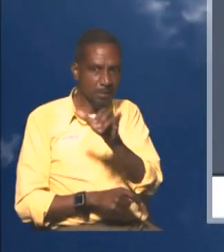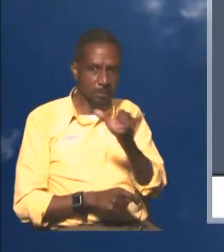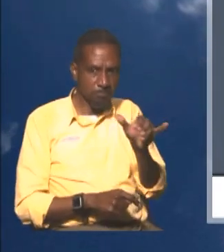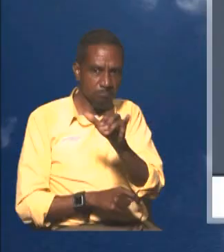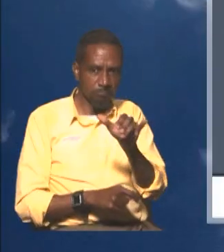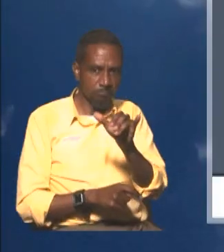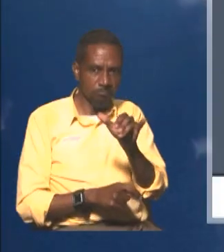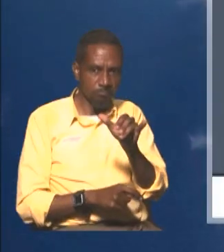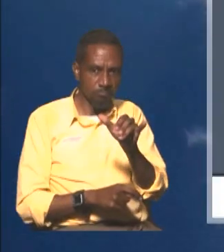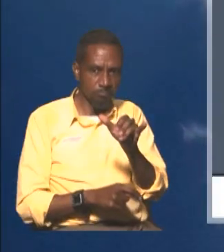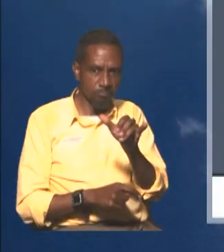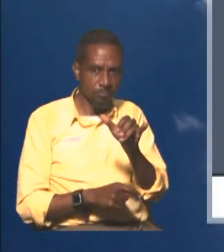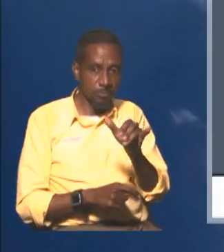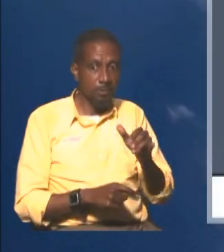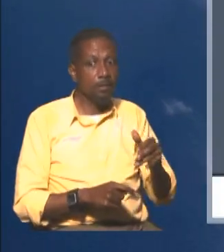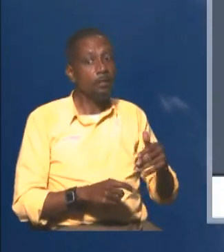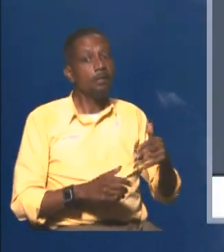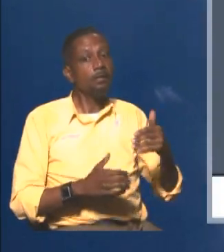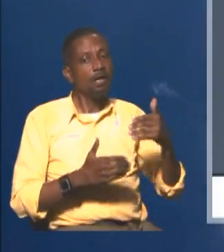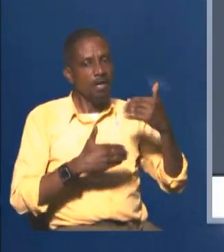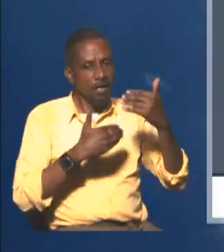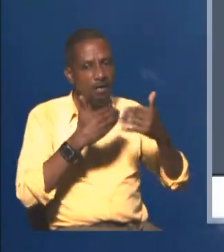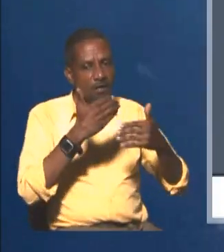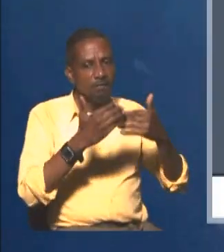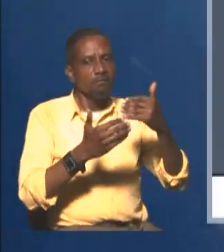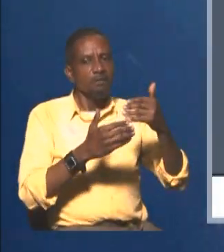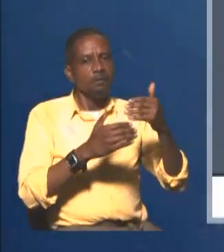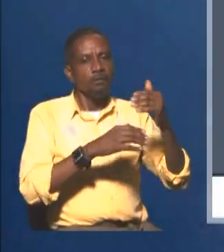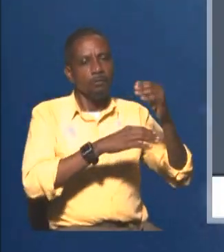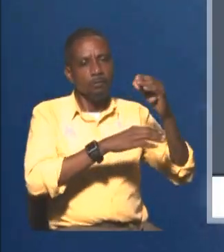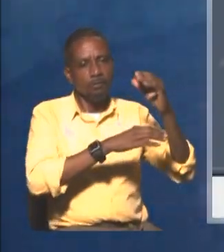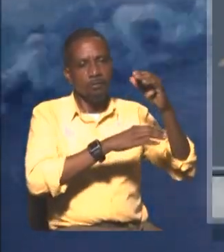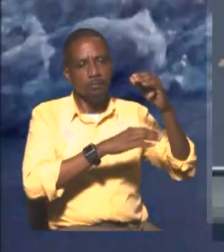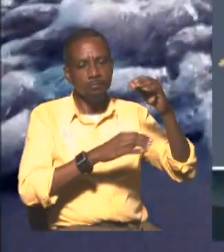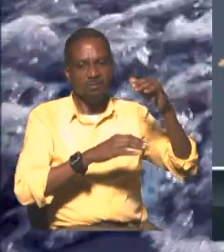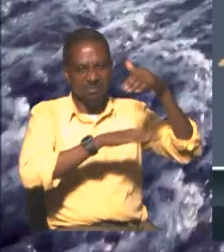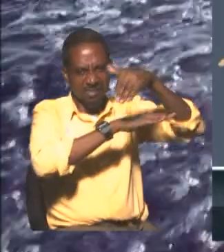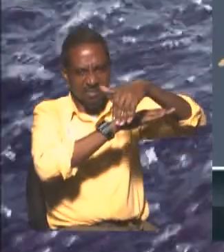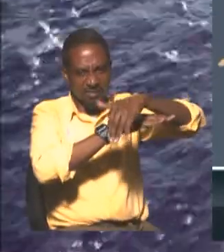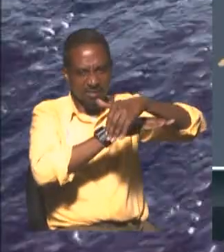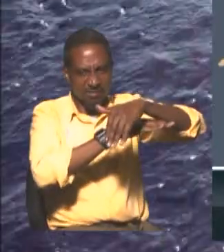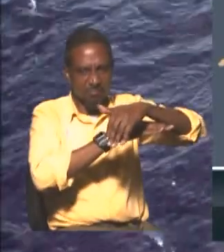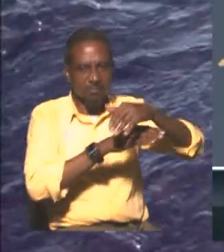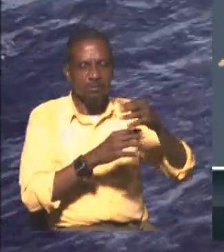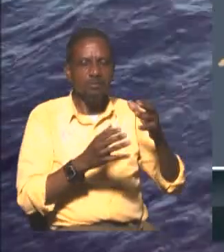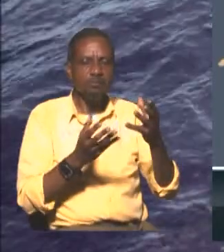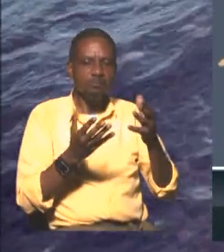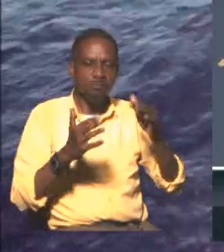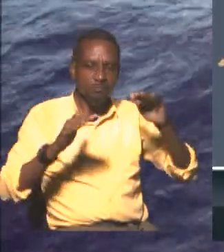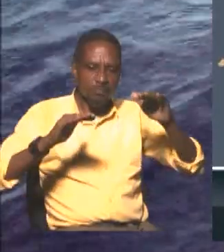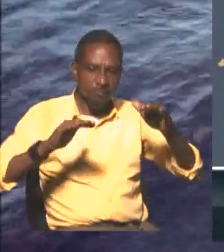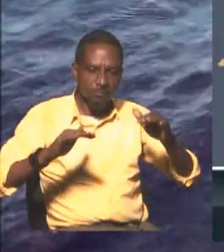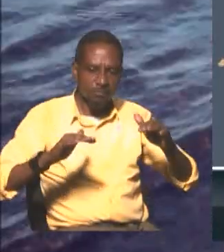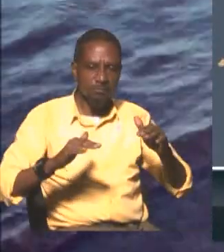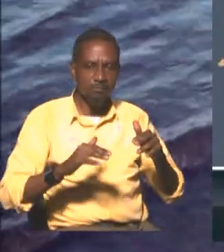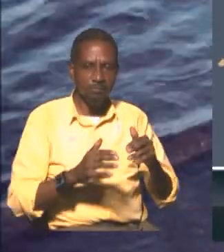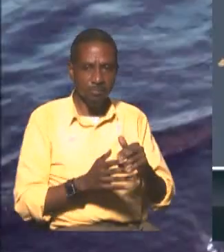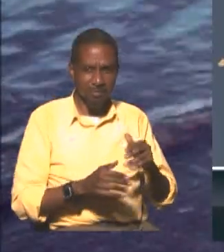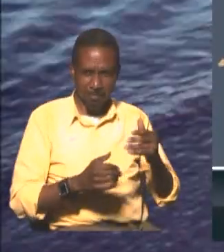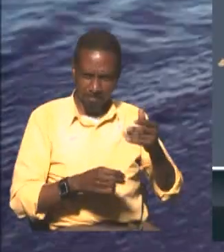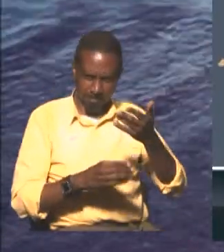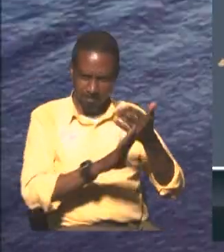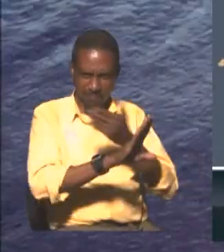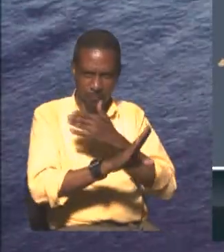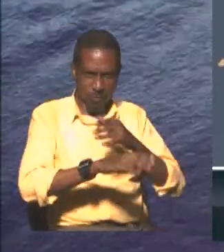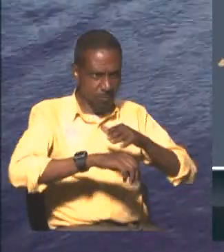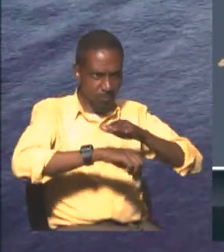Tobago, and the conditions should ease into the night time. Lastly, a reminder that the yellow level hazardous